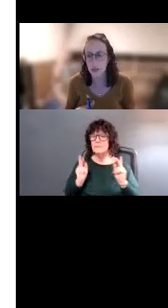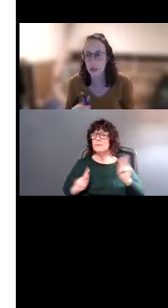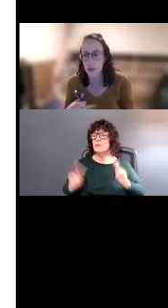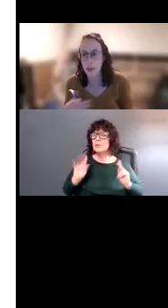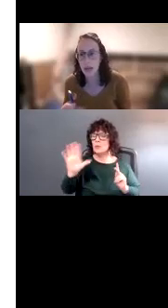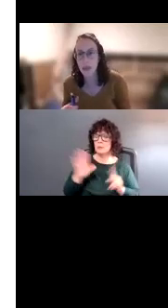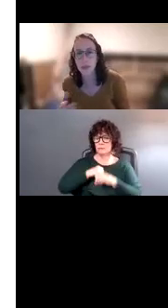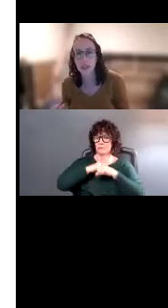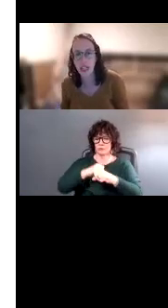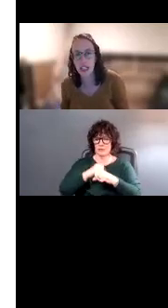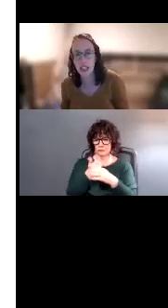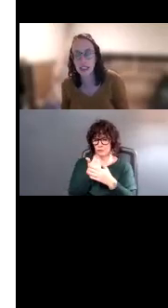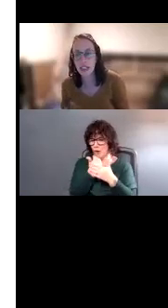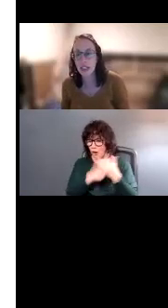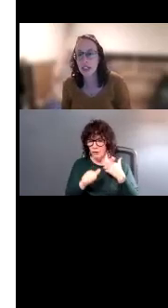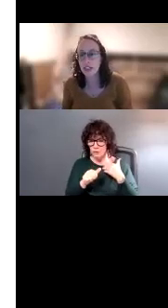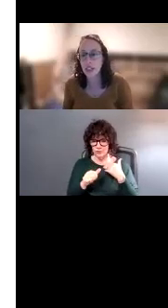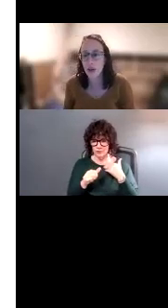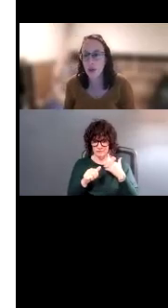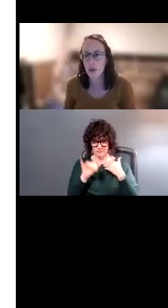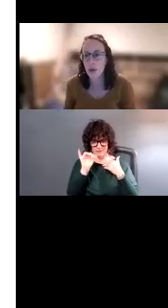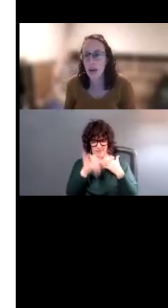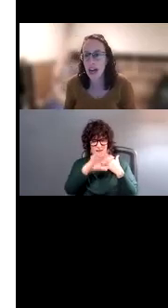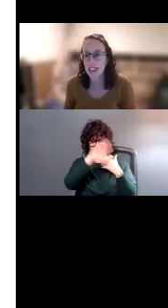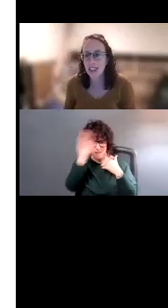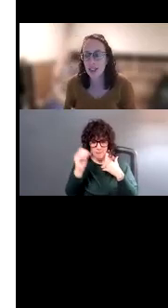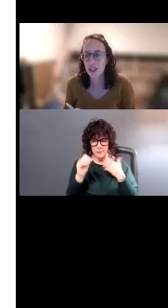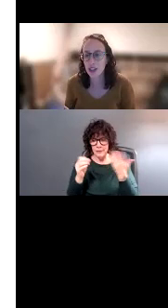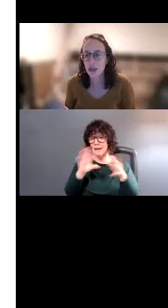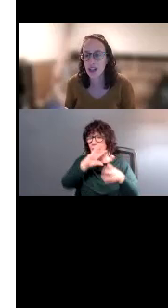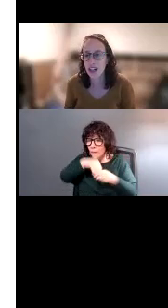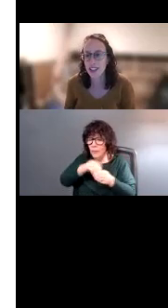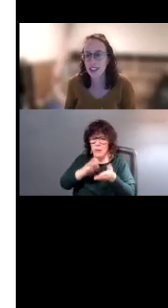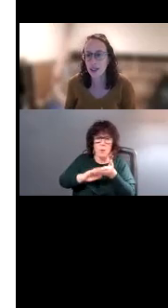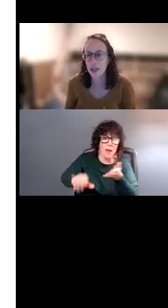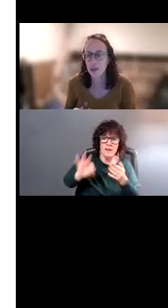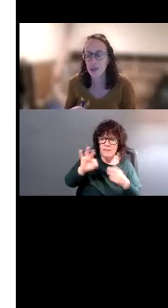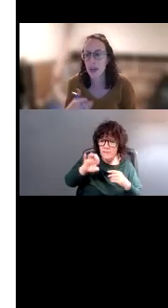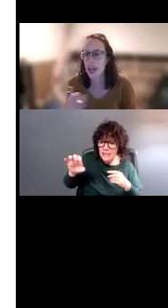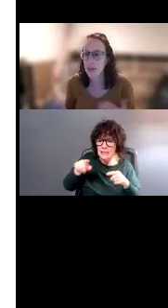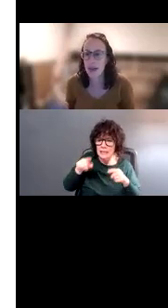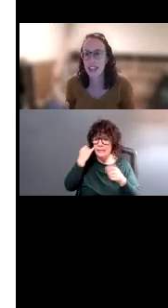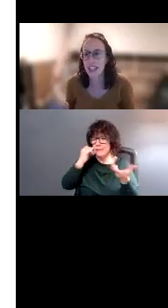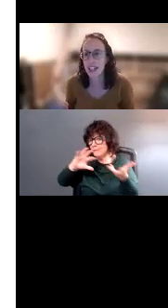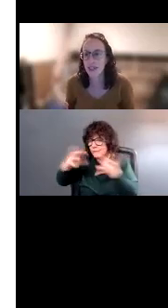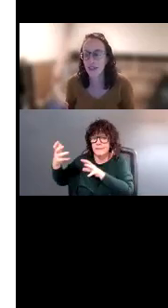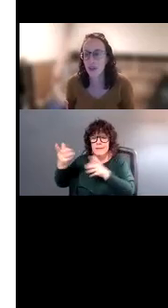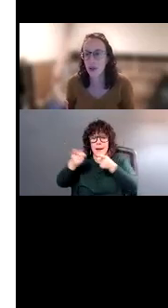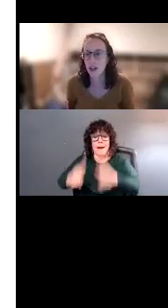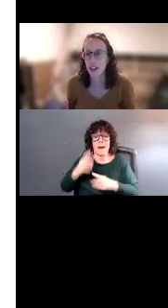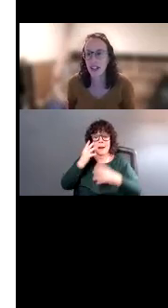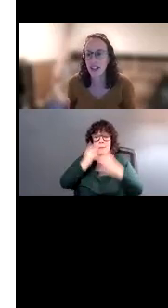disasters and payment plans. So I just urge you not to pay